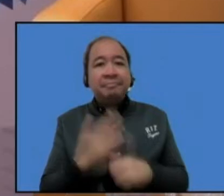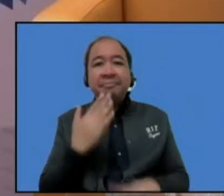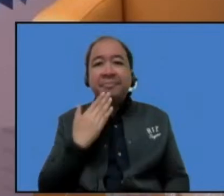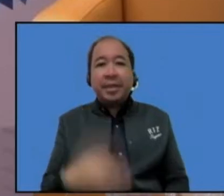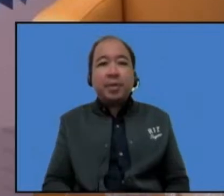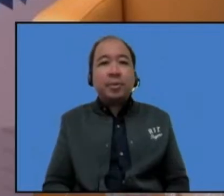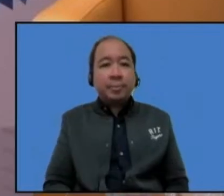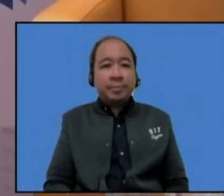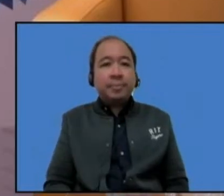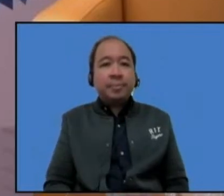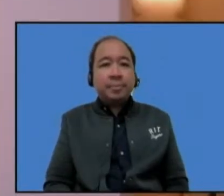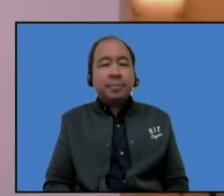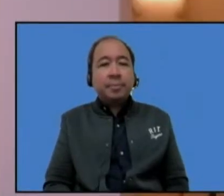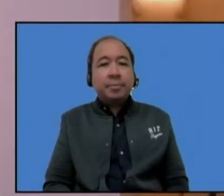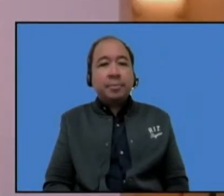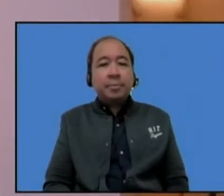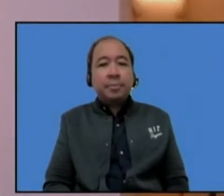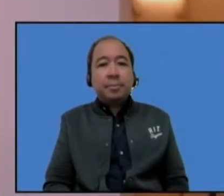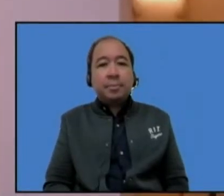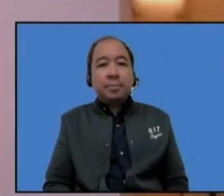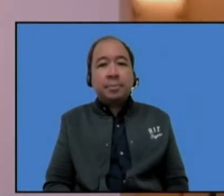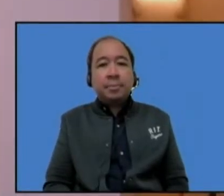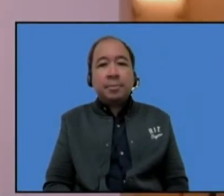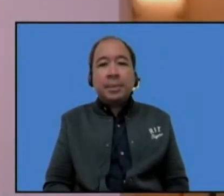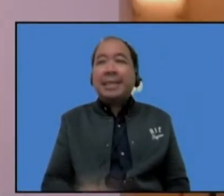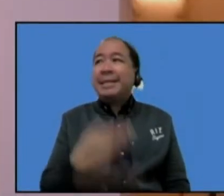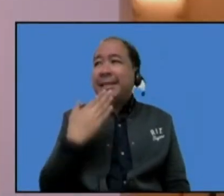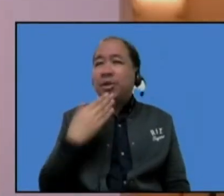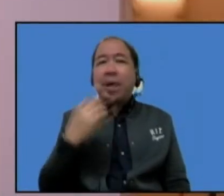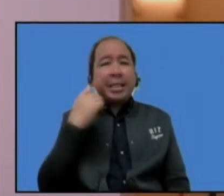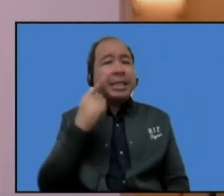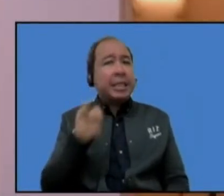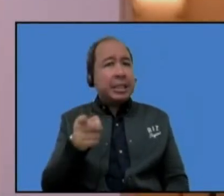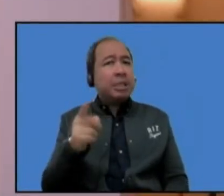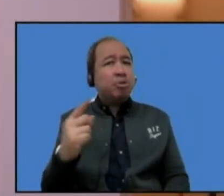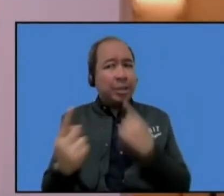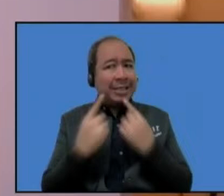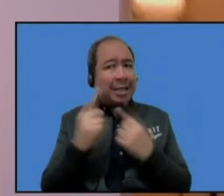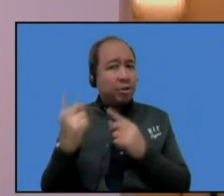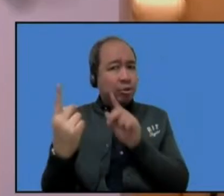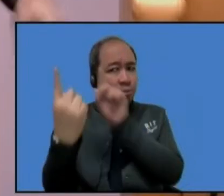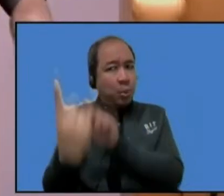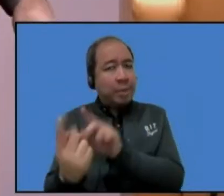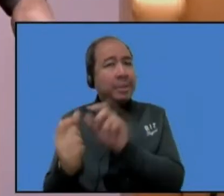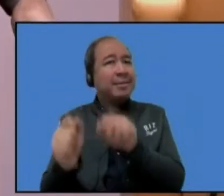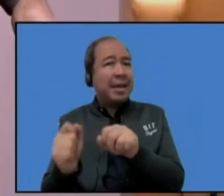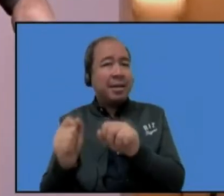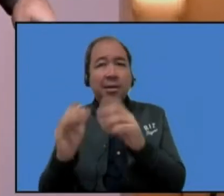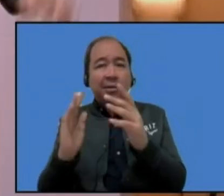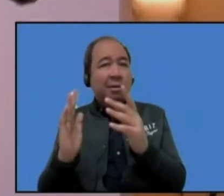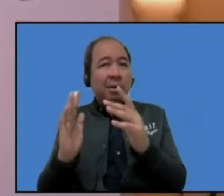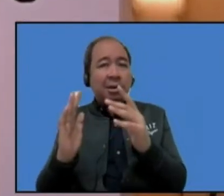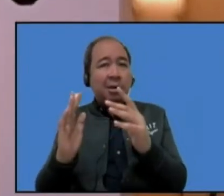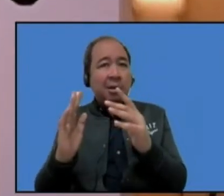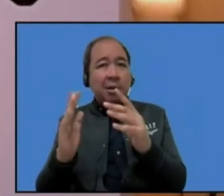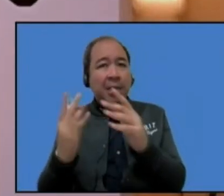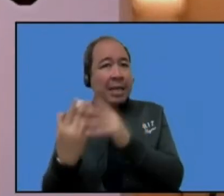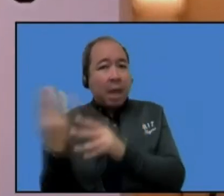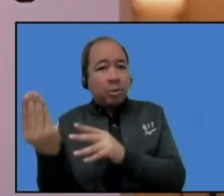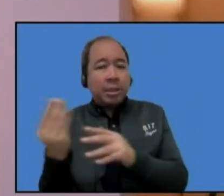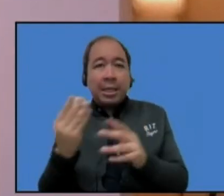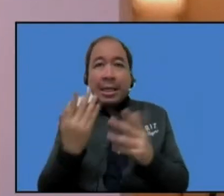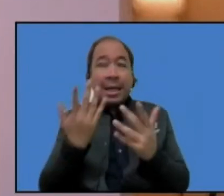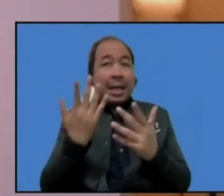much. I think, look, you can take this discussion offline, and I'm sure you can have a discussion separately. I'm sorry to put an end to